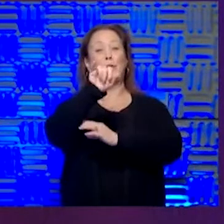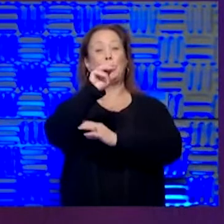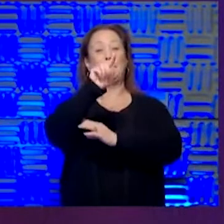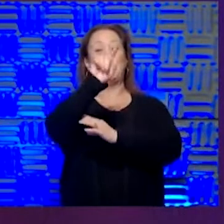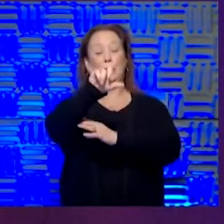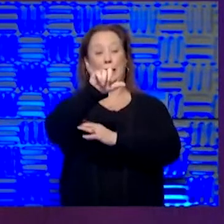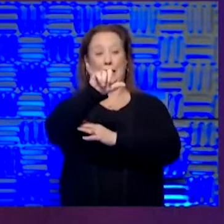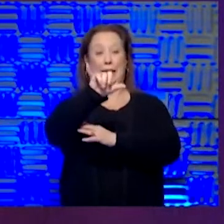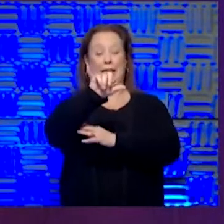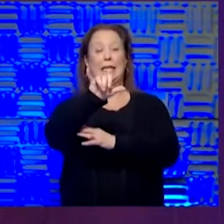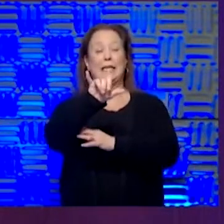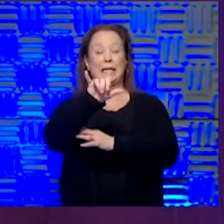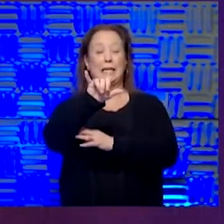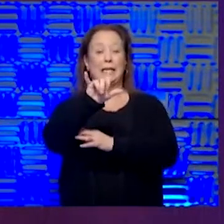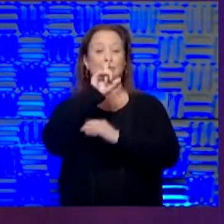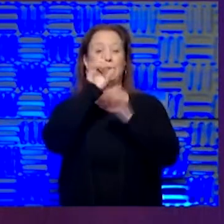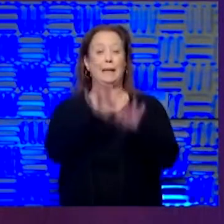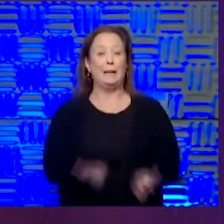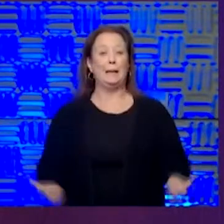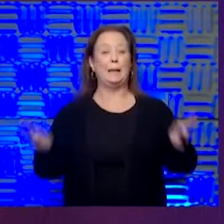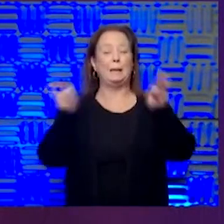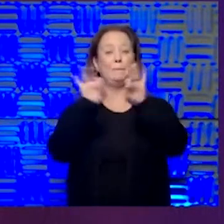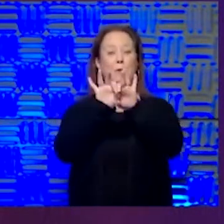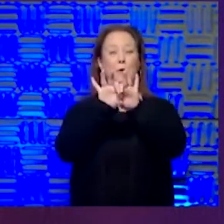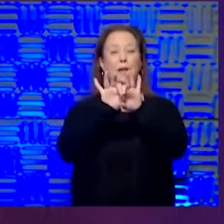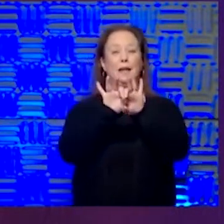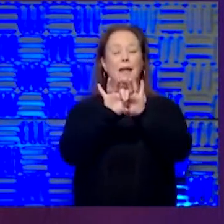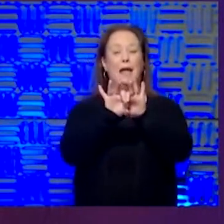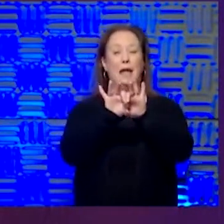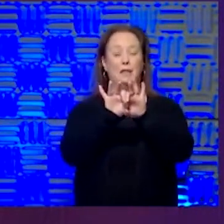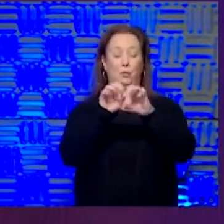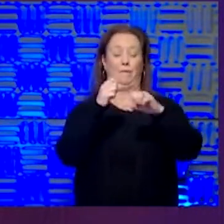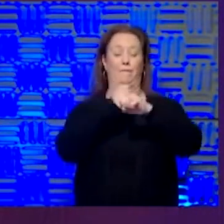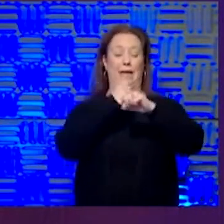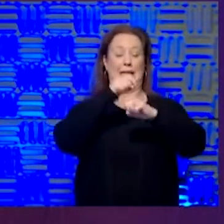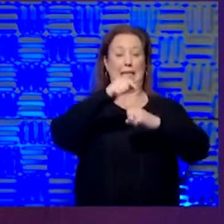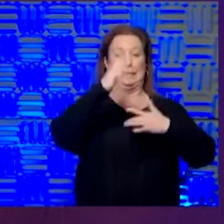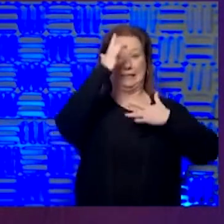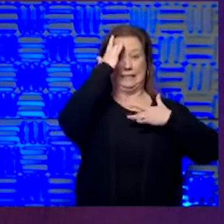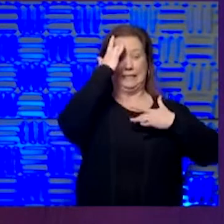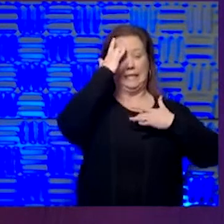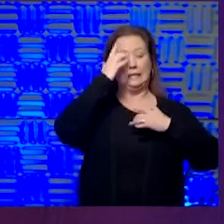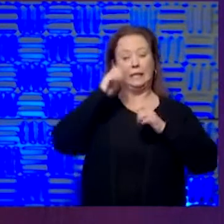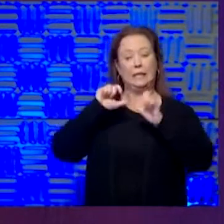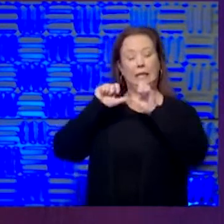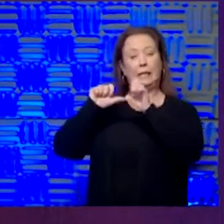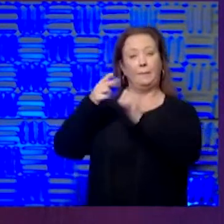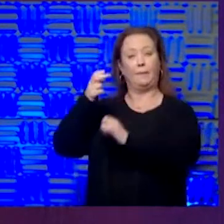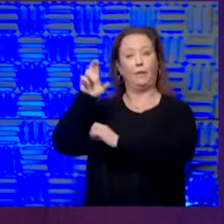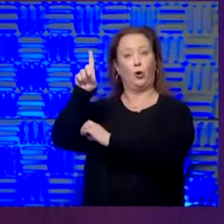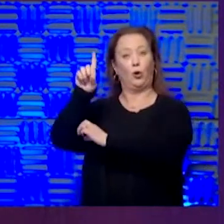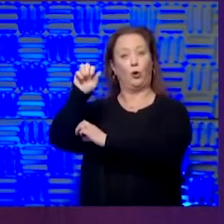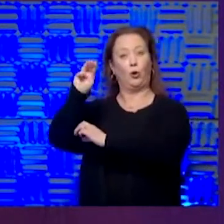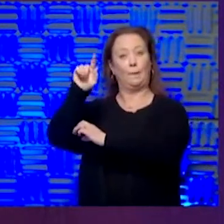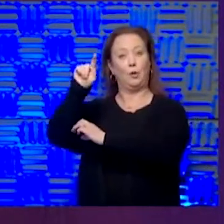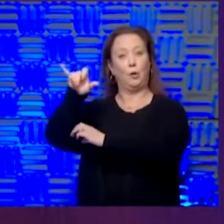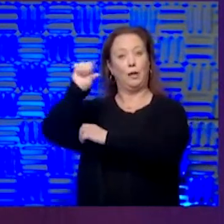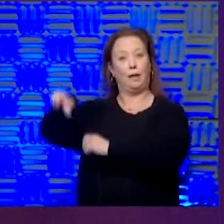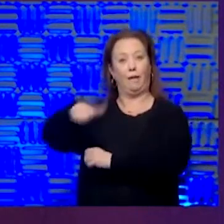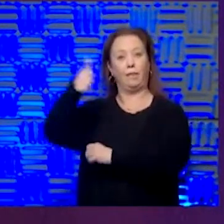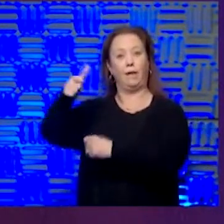that is really important while we're fighting this one infectious disease is to keep up the herd immunity on all the